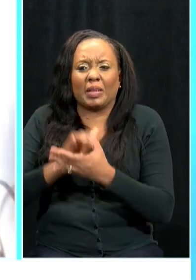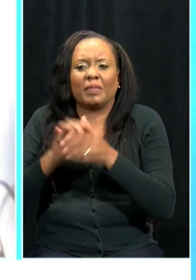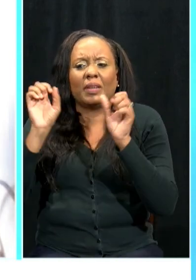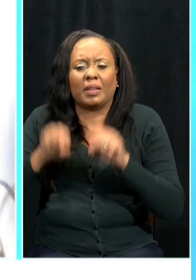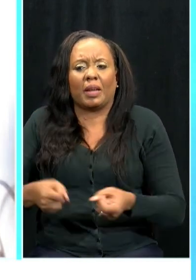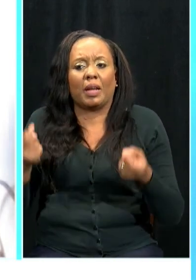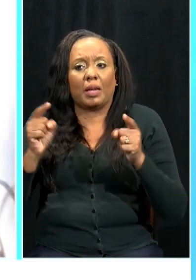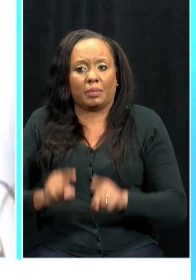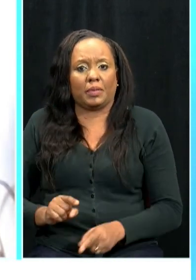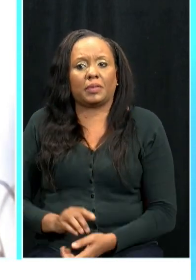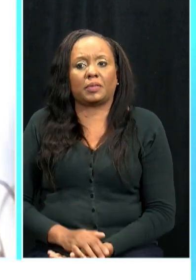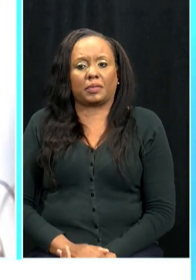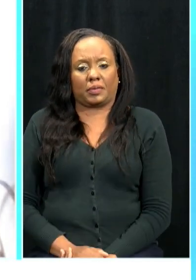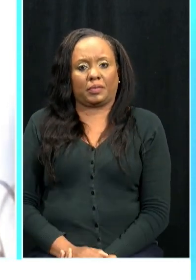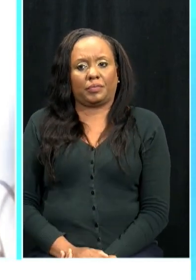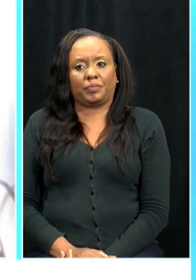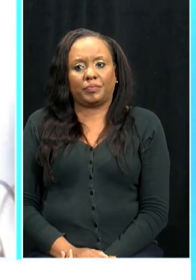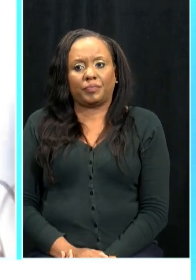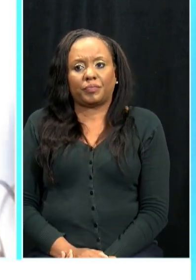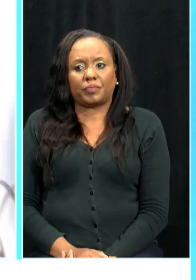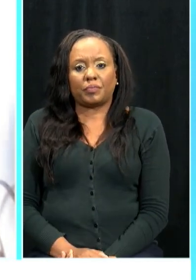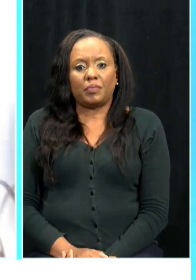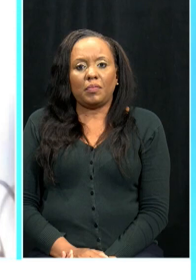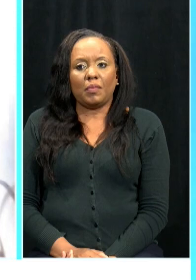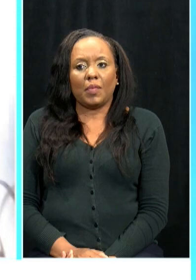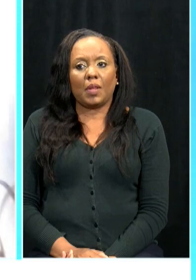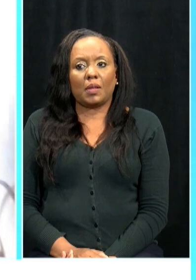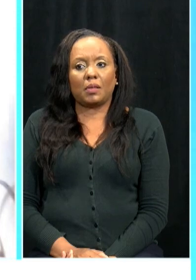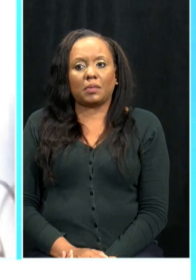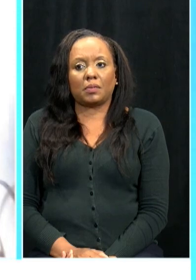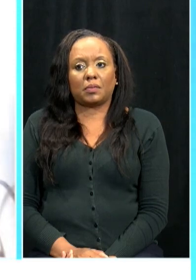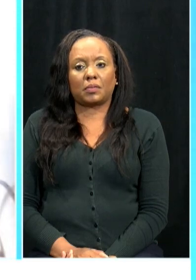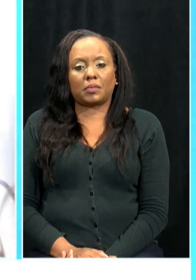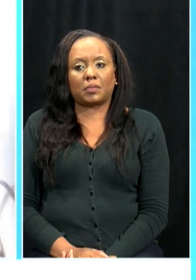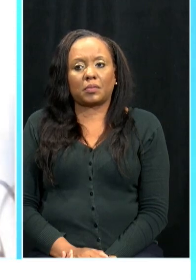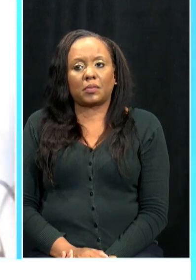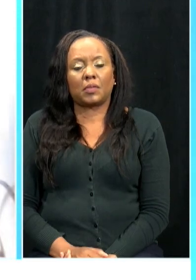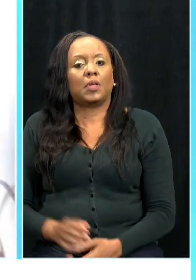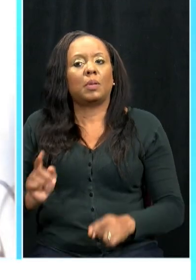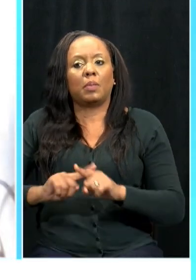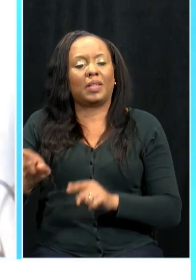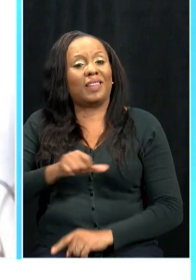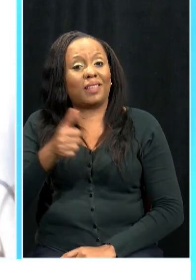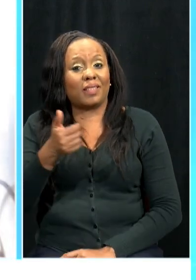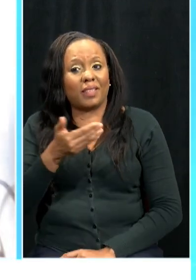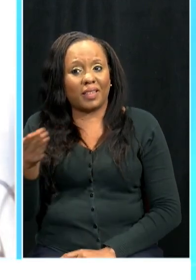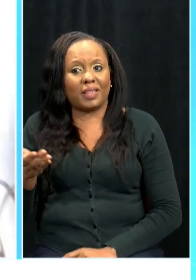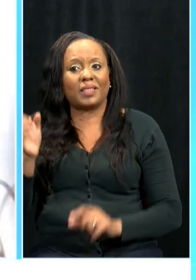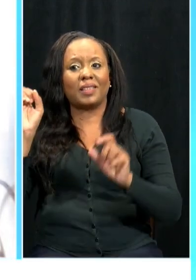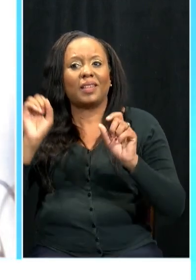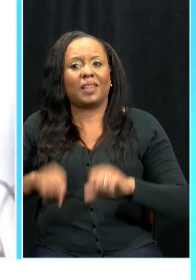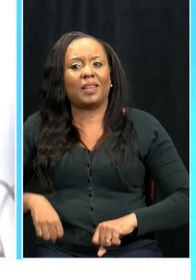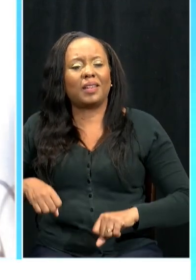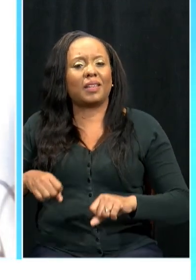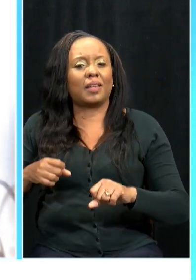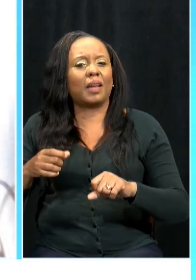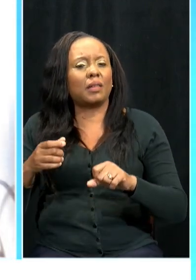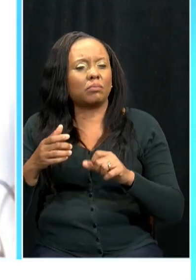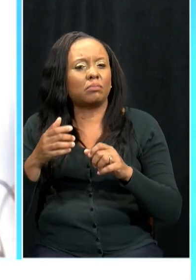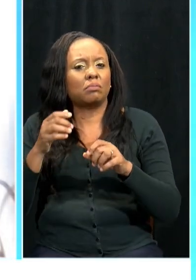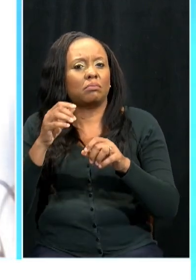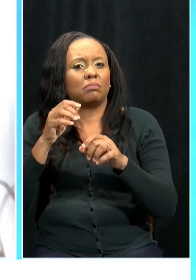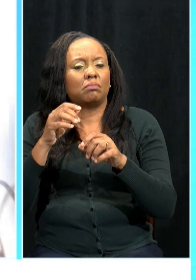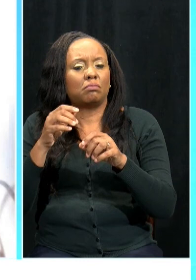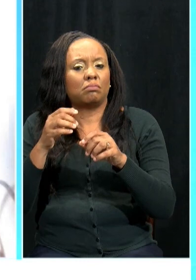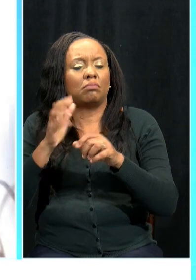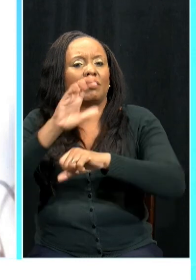accommodated. But of course, the other things can be accommodated in a year or in less than a year, which again begs the question.